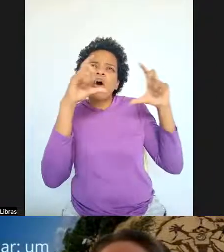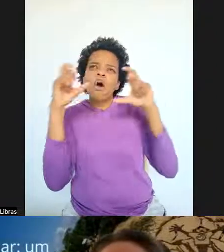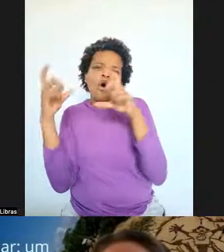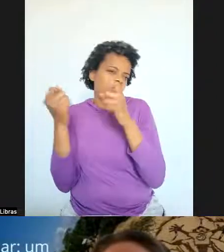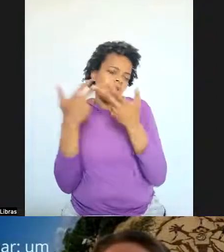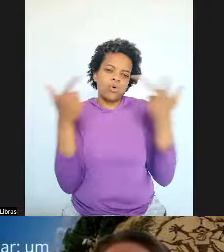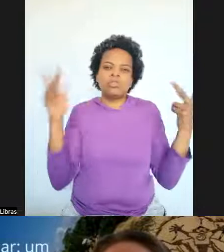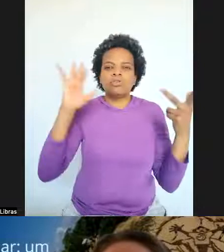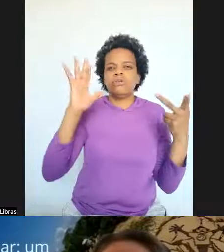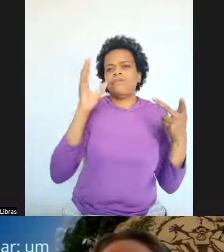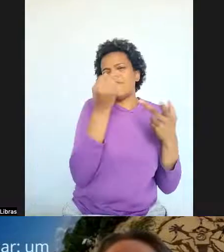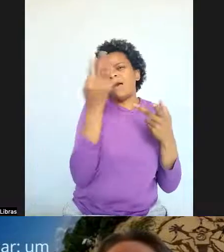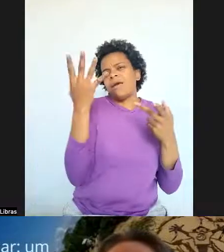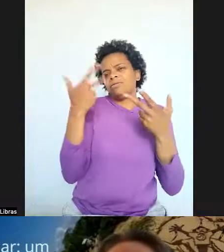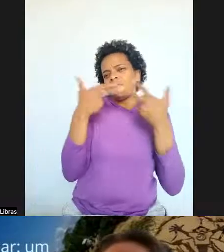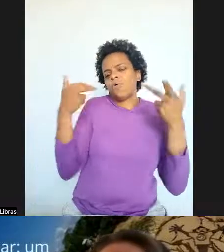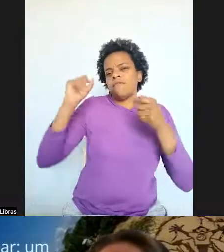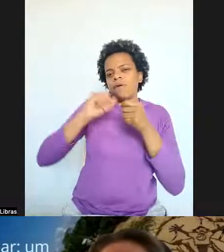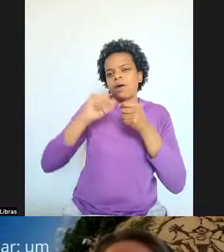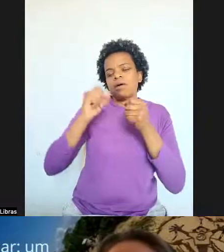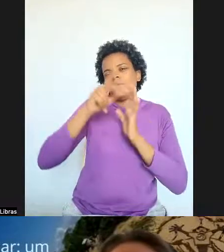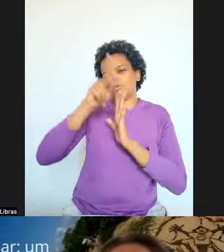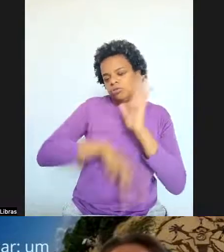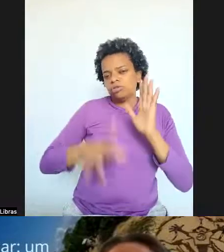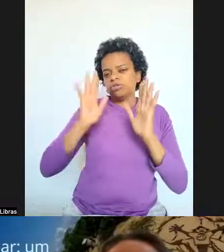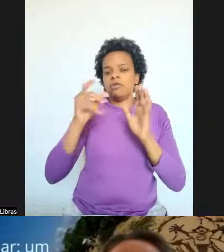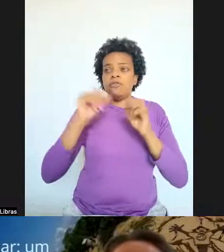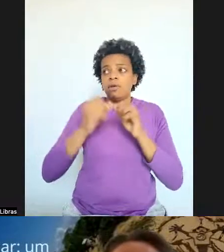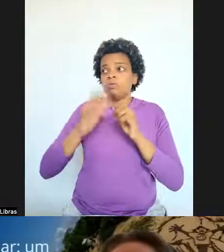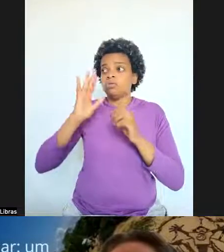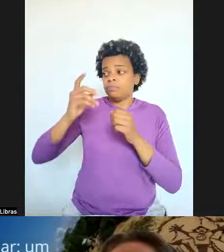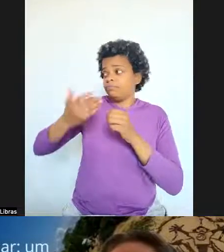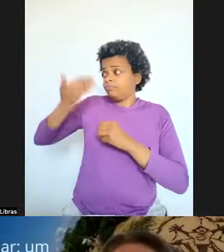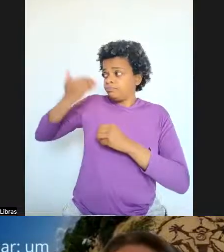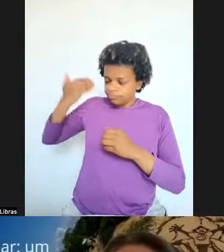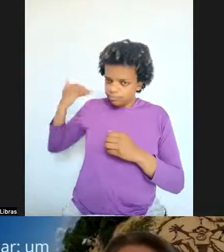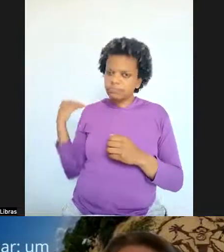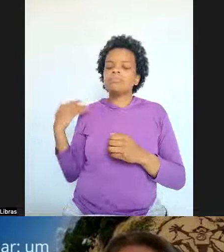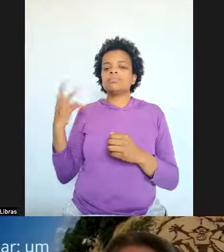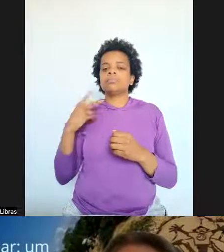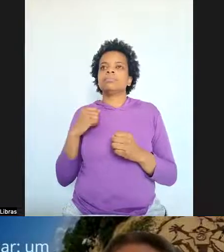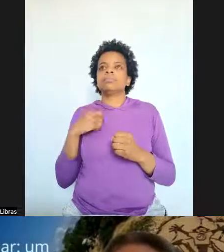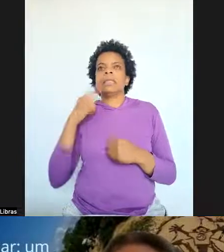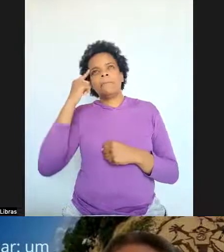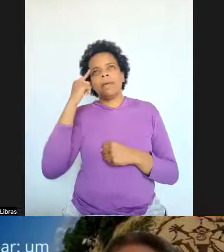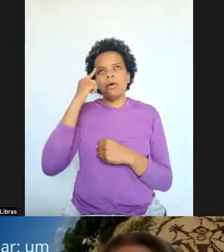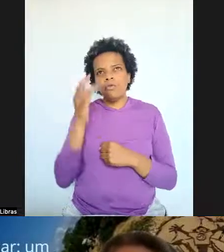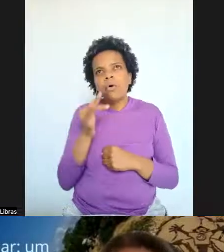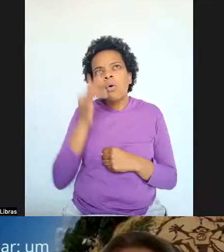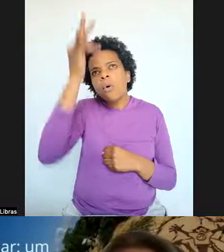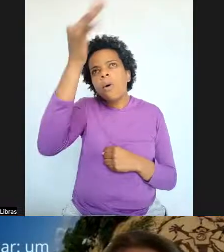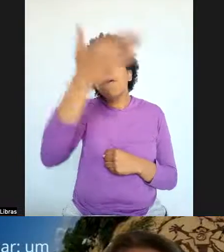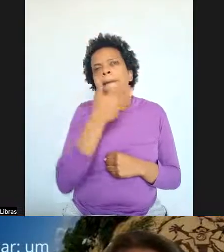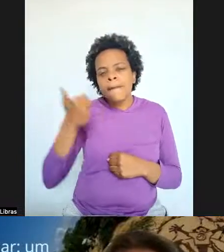a small view, a small perspective of the actions of the projects that have been implemented so far, and we